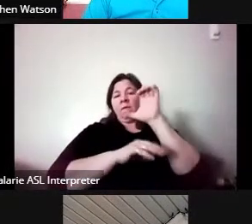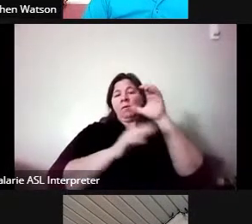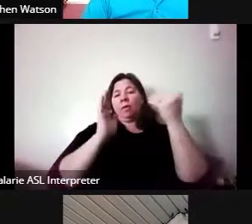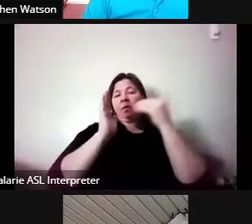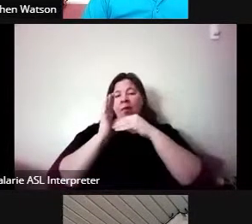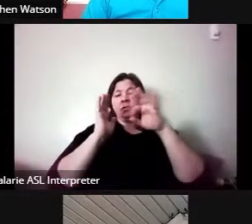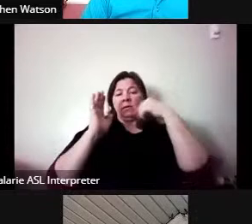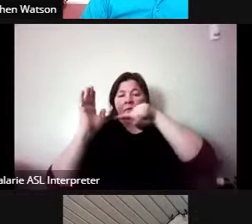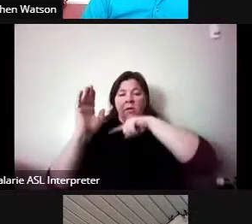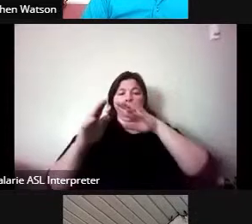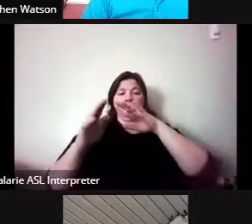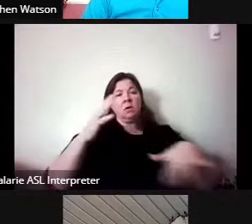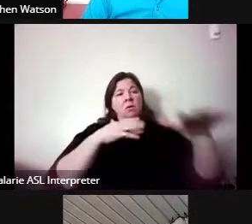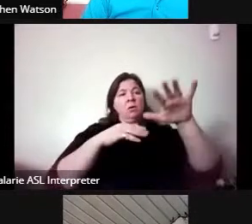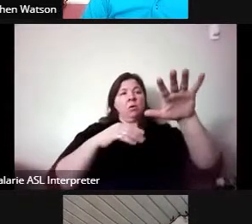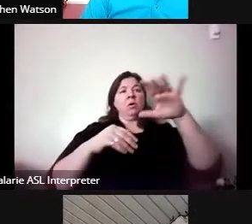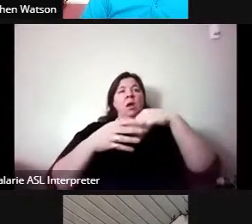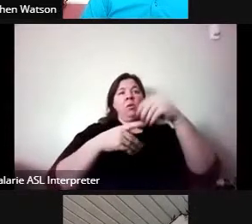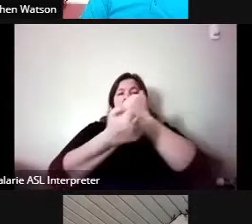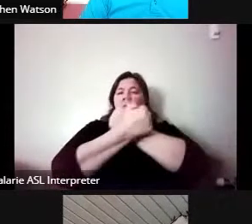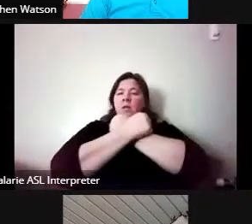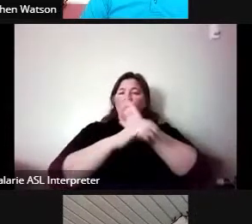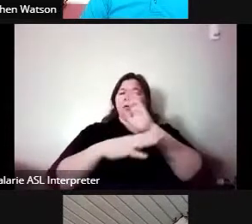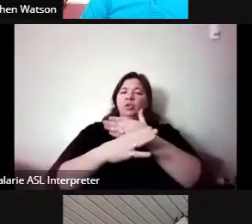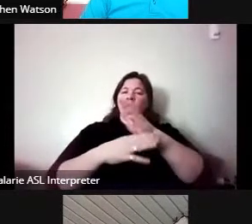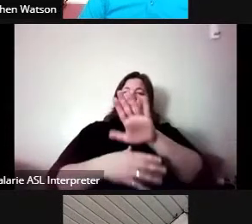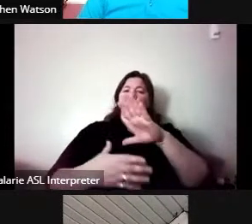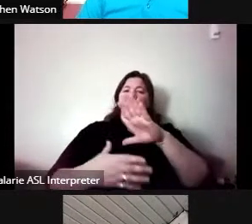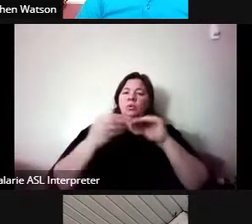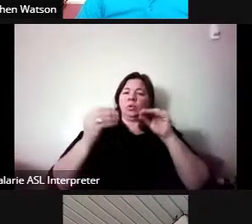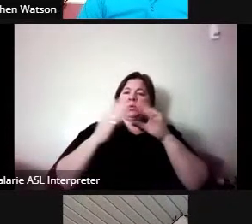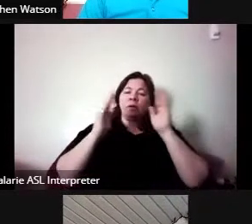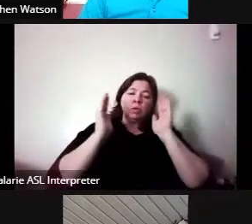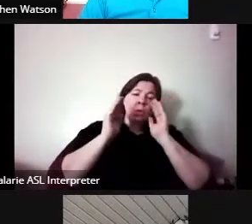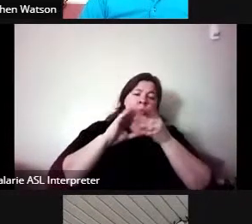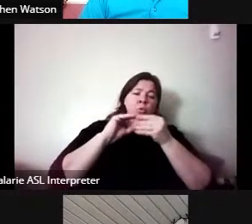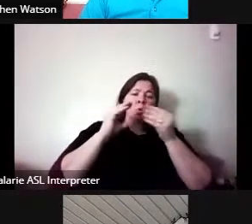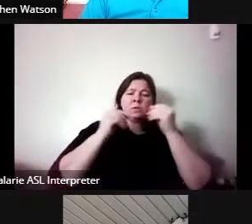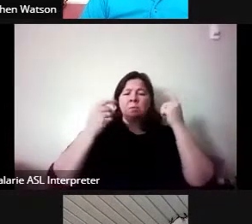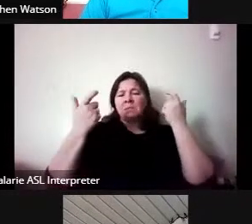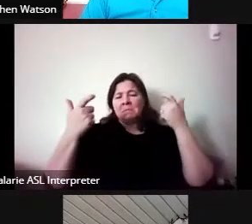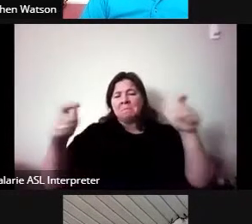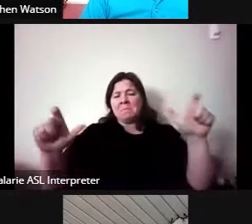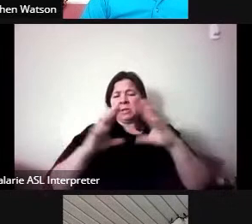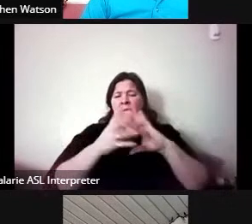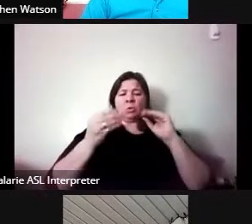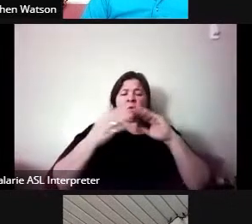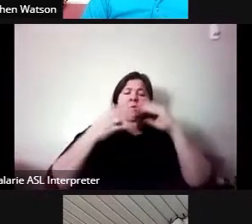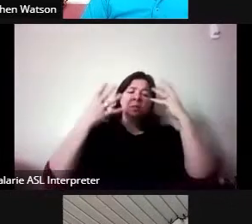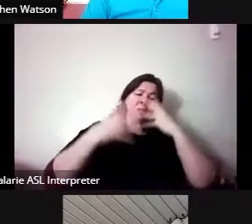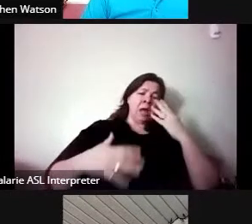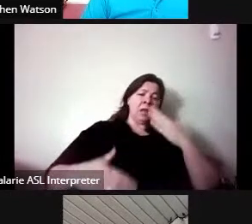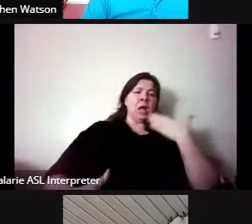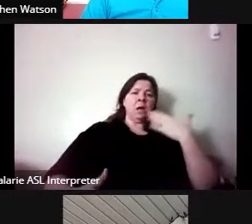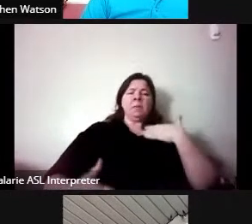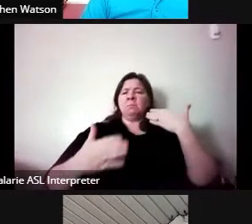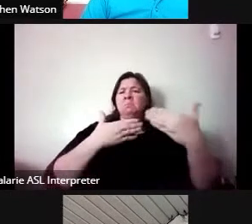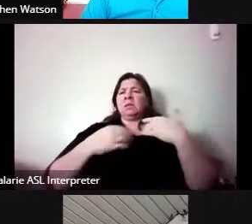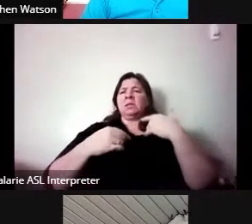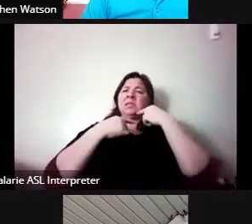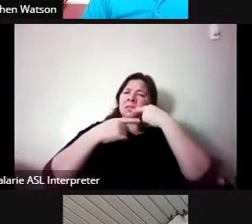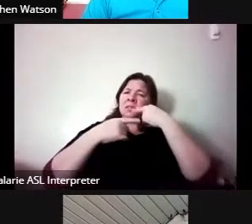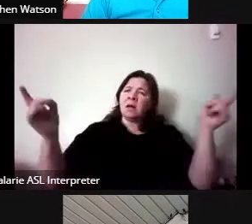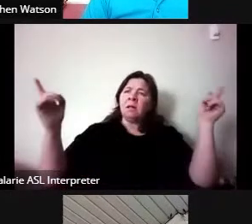there would love to share your story. Even if you have small stories, or even your story is sad or happy, just go tell